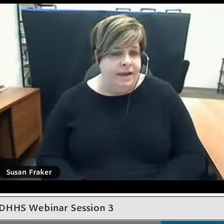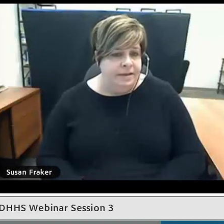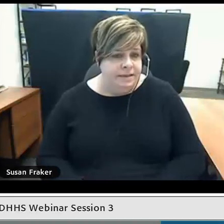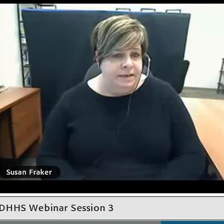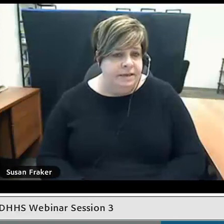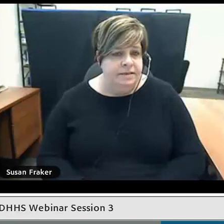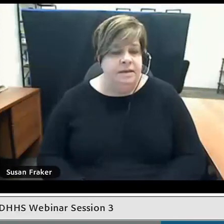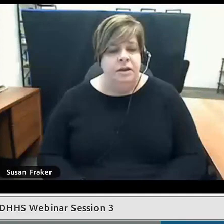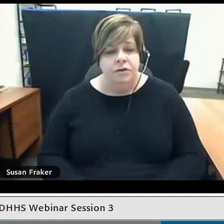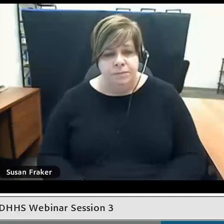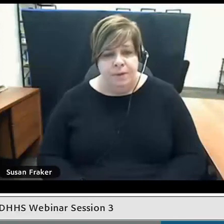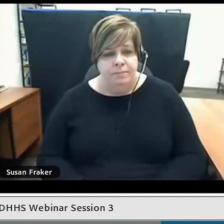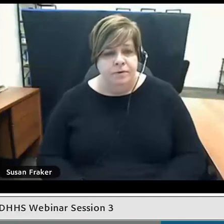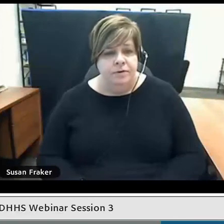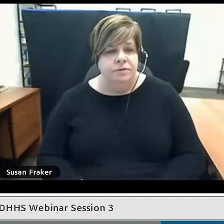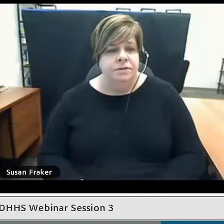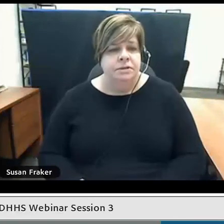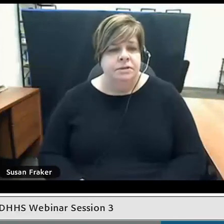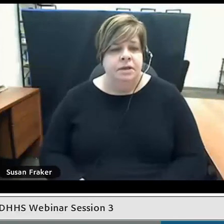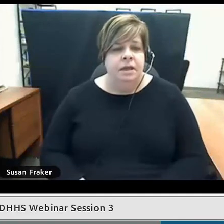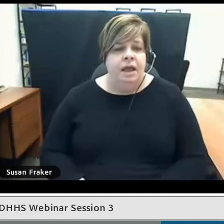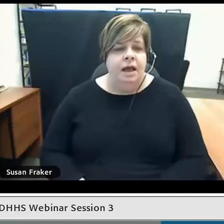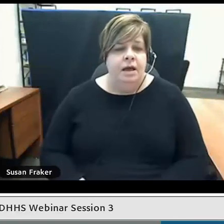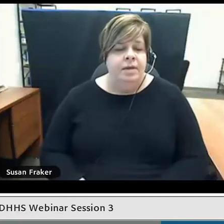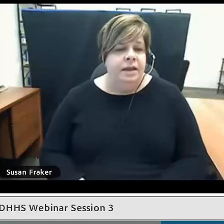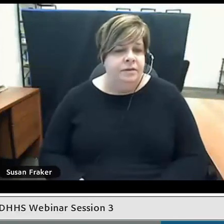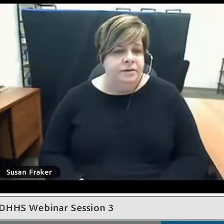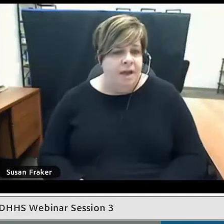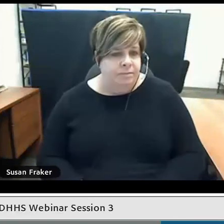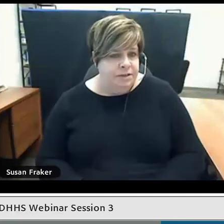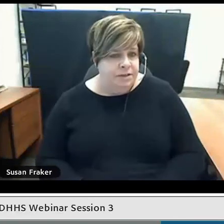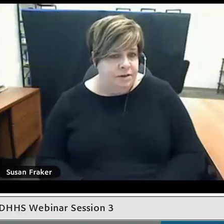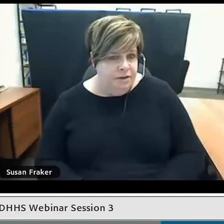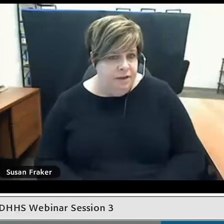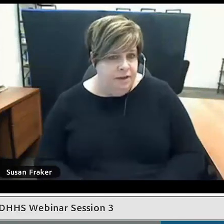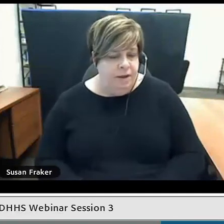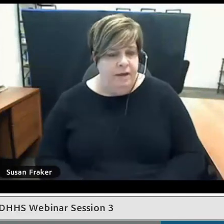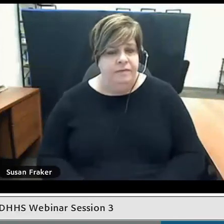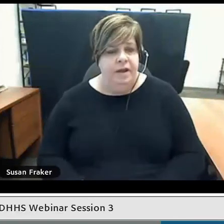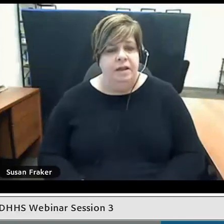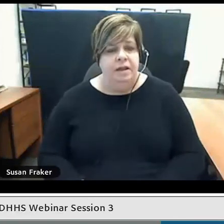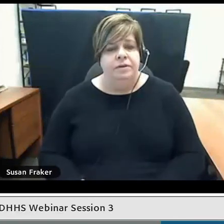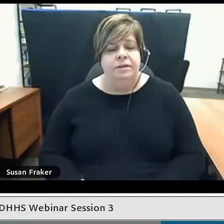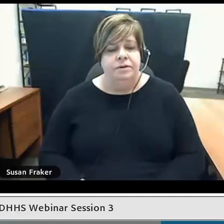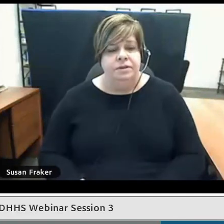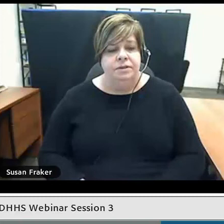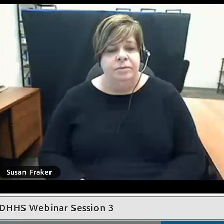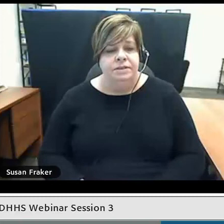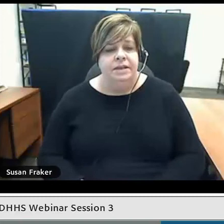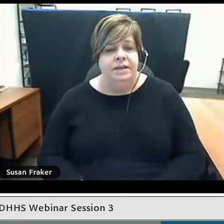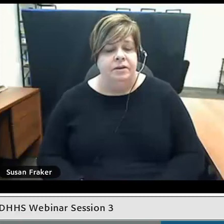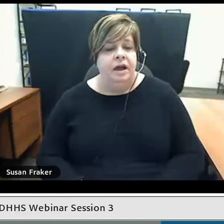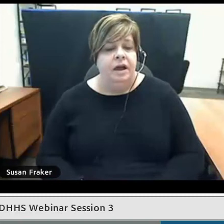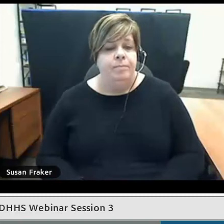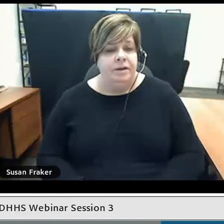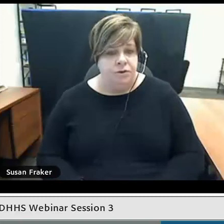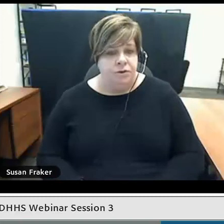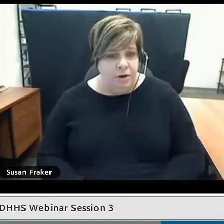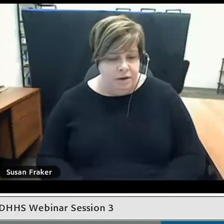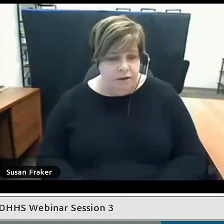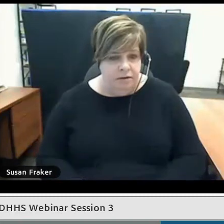from magazines, newspapers, any other type of material that you may have available that the person can put together